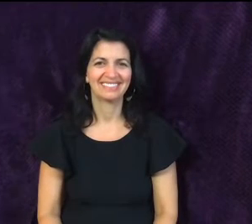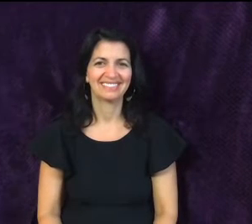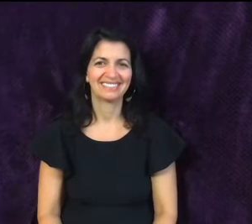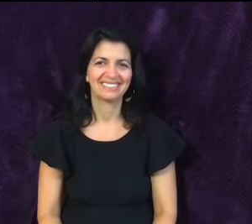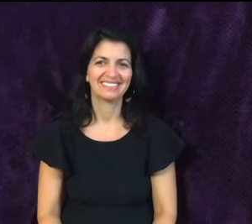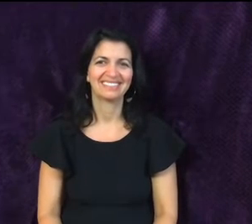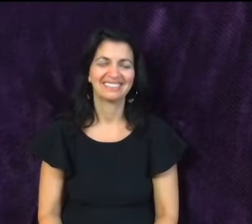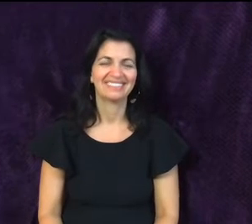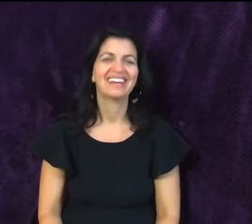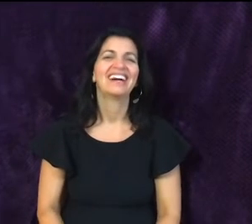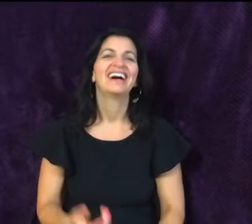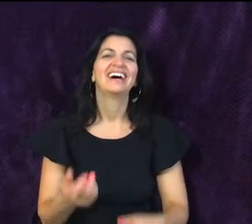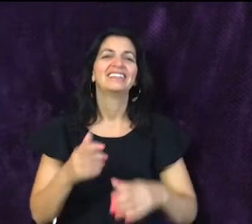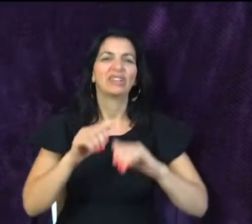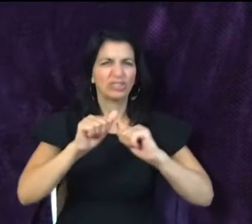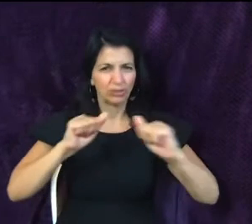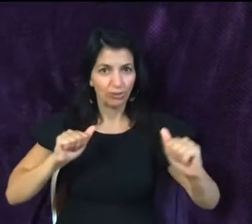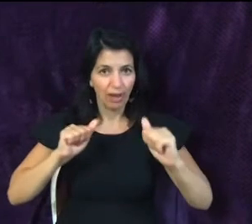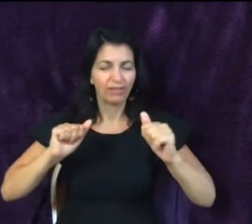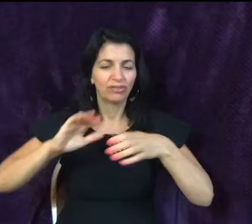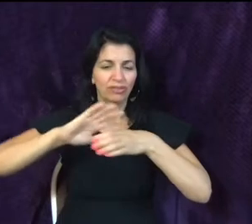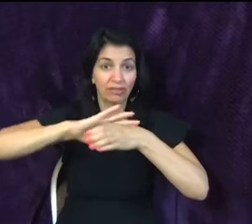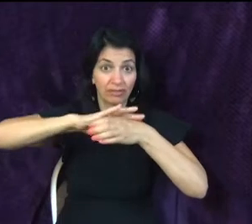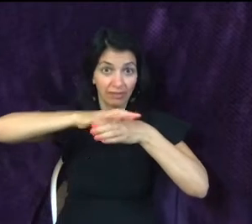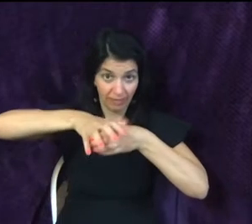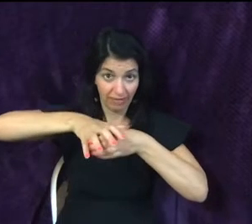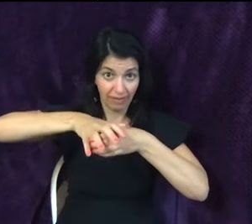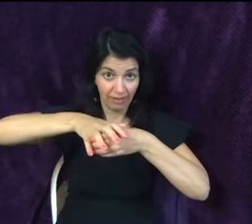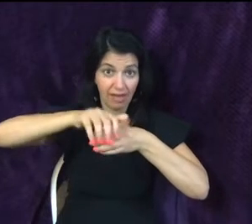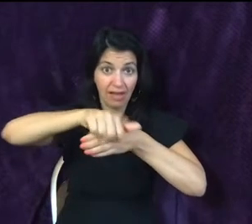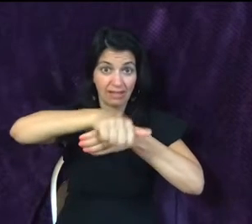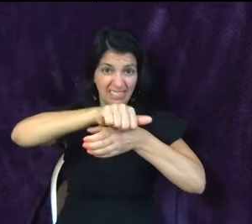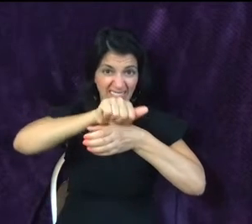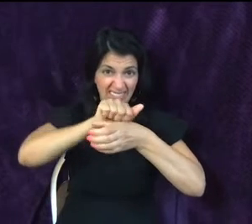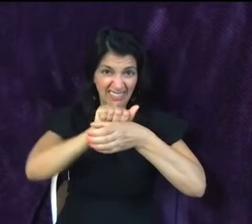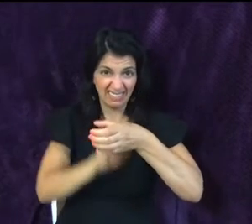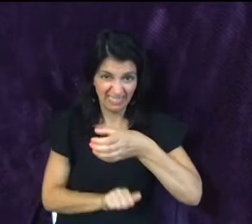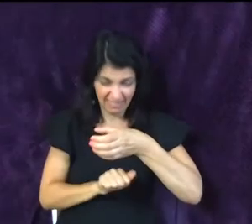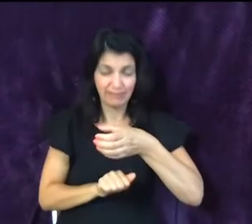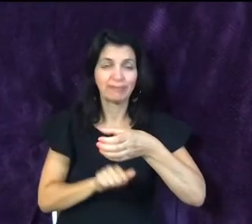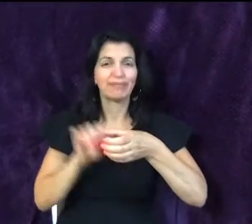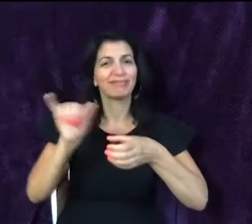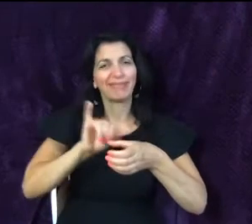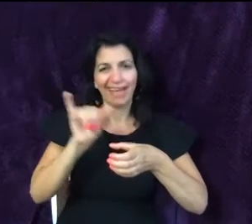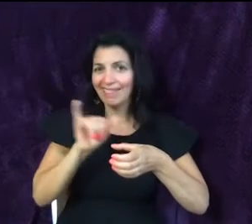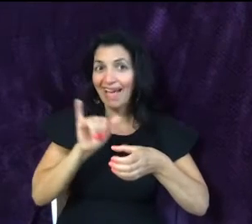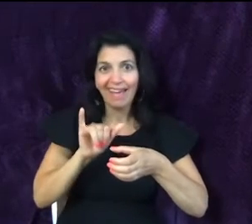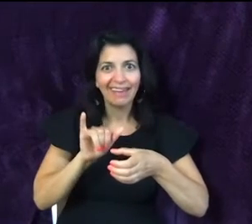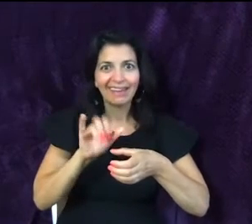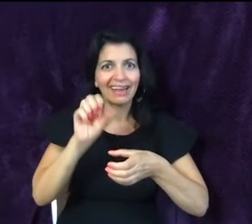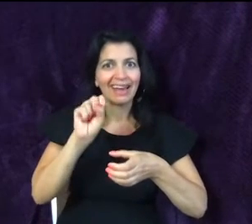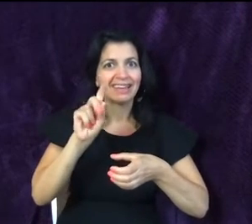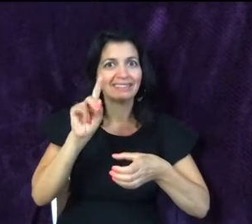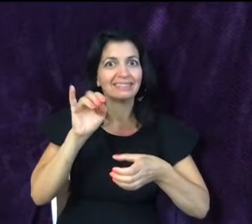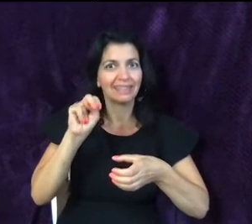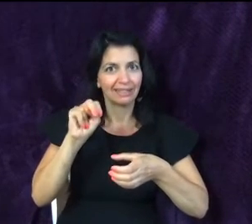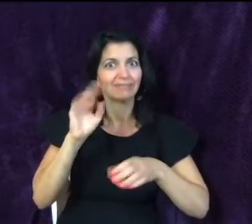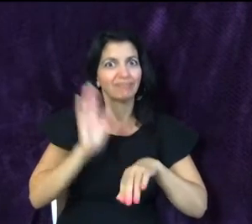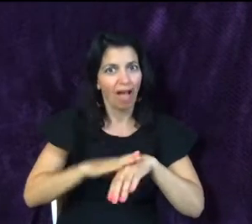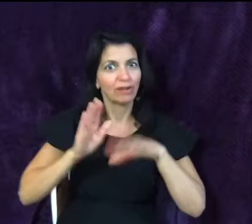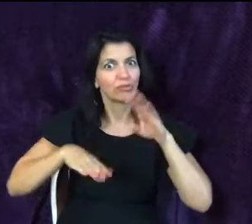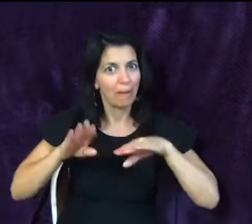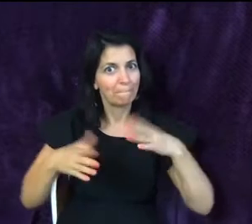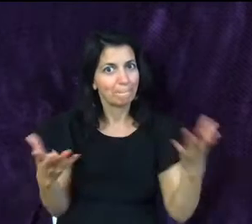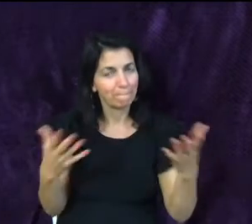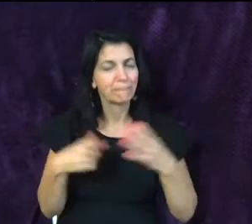So that it covers the top of the container, like the skin of a drum, just like this. And I'm going